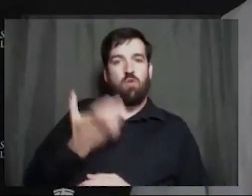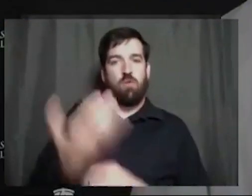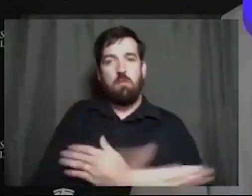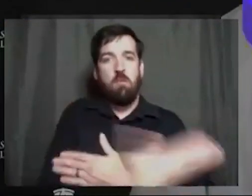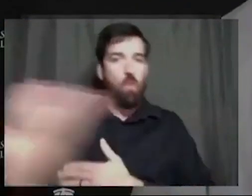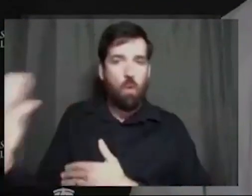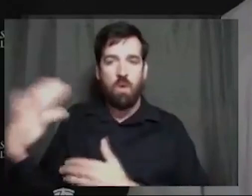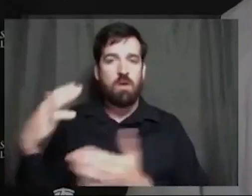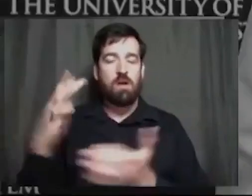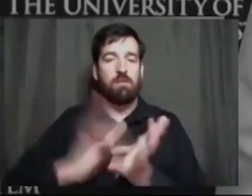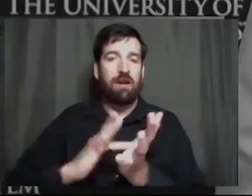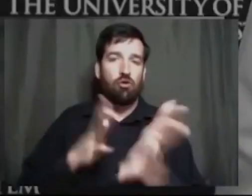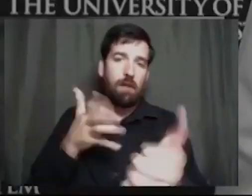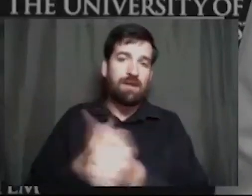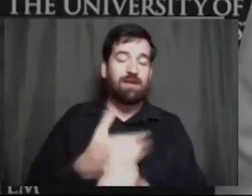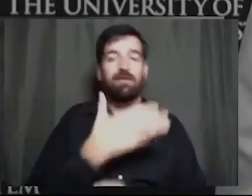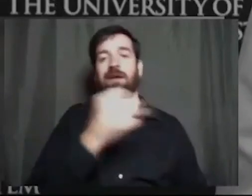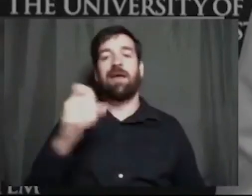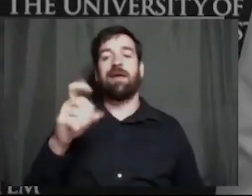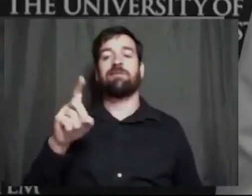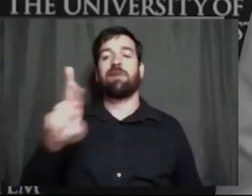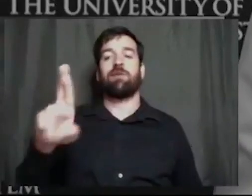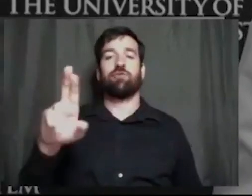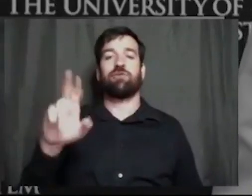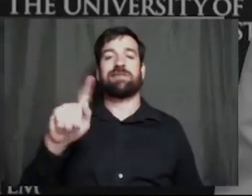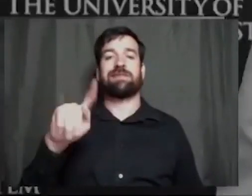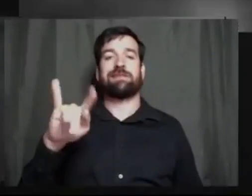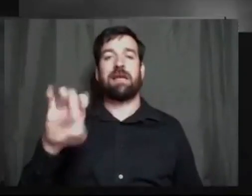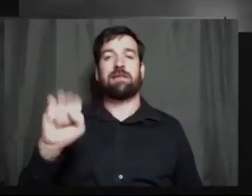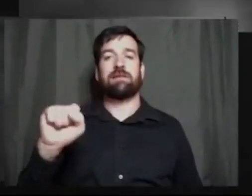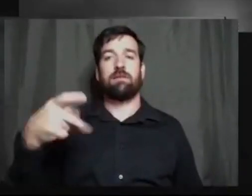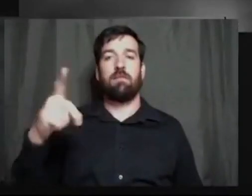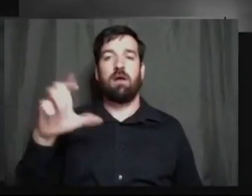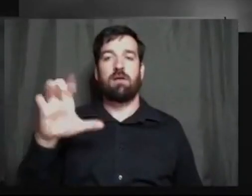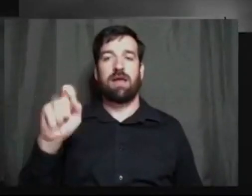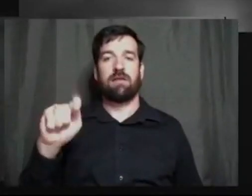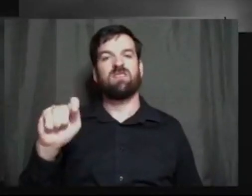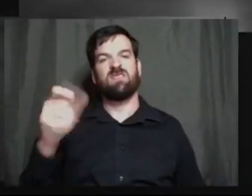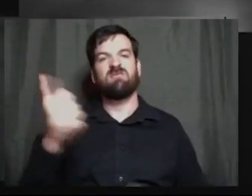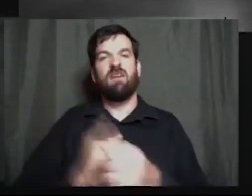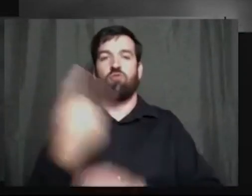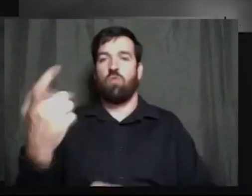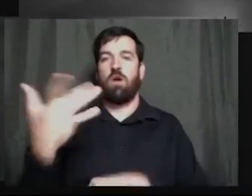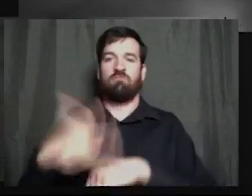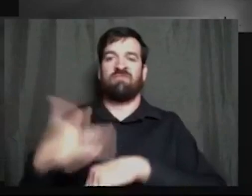with Dr. Stites podcasts. Now everywhere podcasts are available.